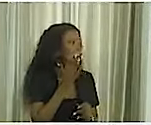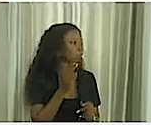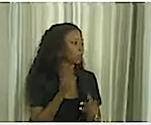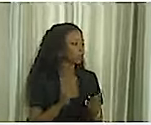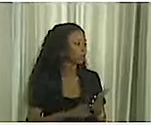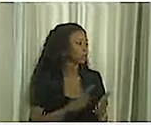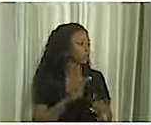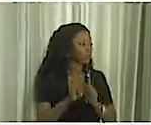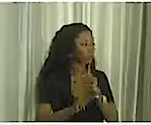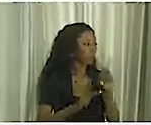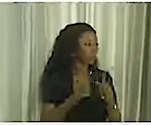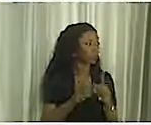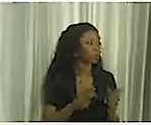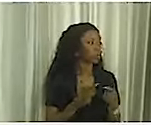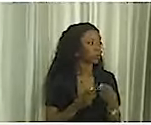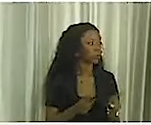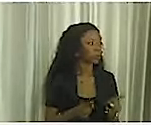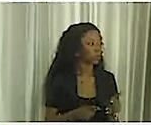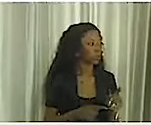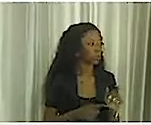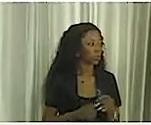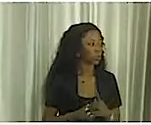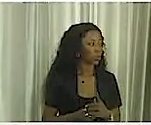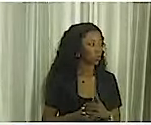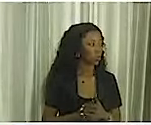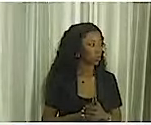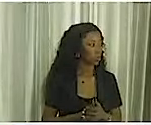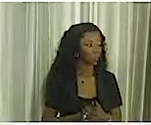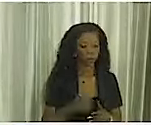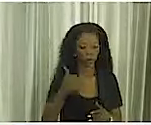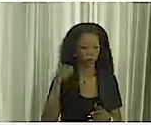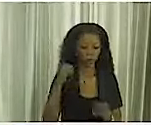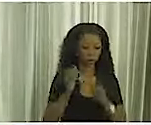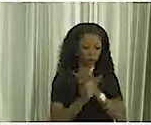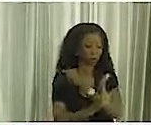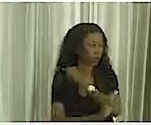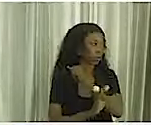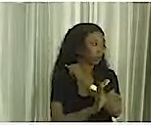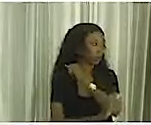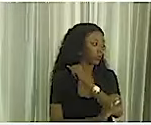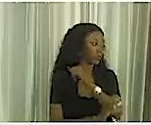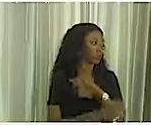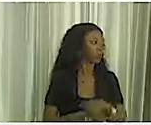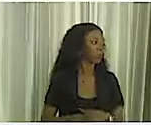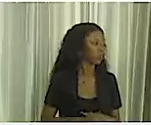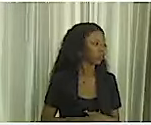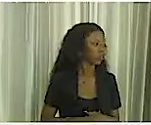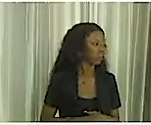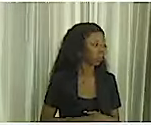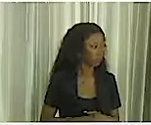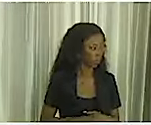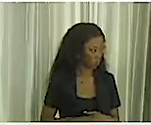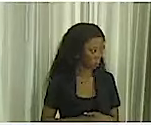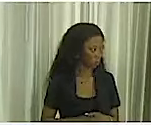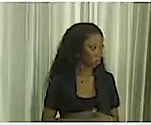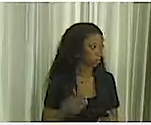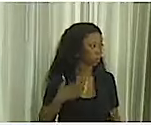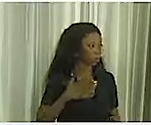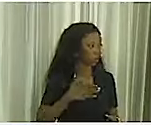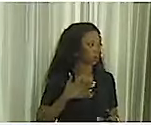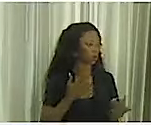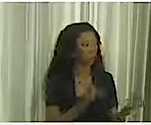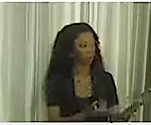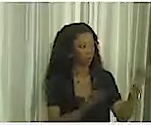and all things. But you go say, no, but the money, you go to any other country, you go Senegal, you go other side, then go say, yeah, but we want the money, let the money can our